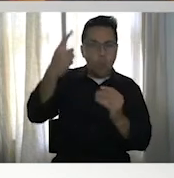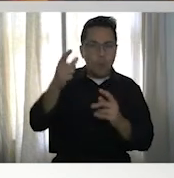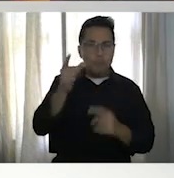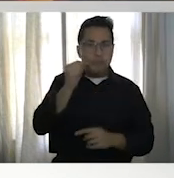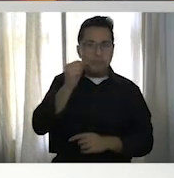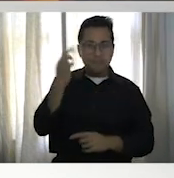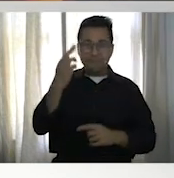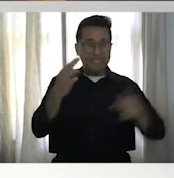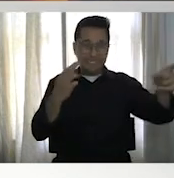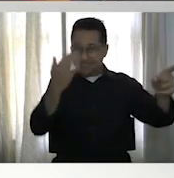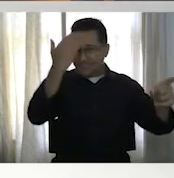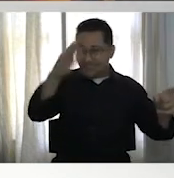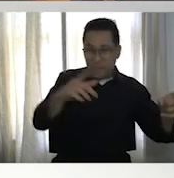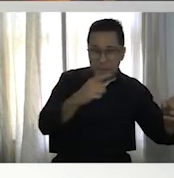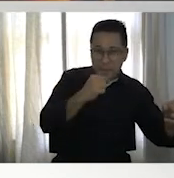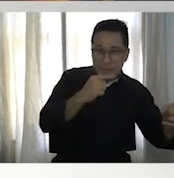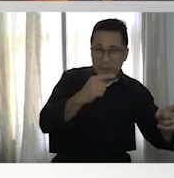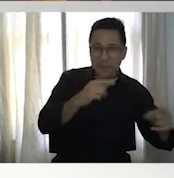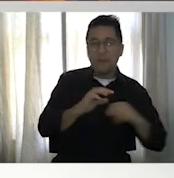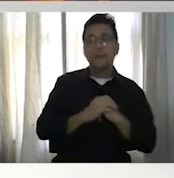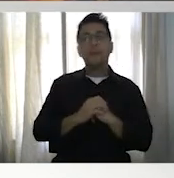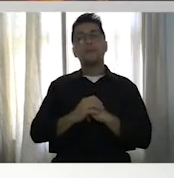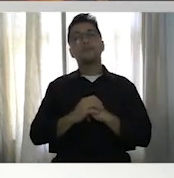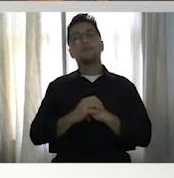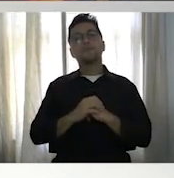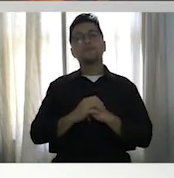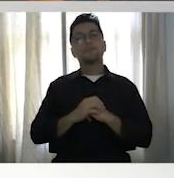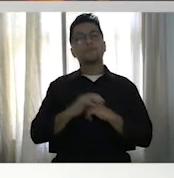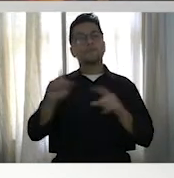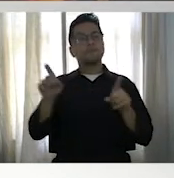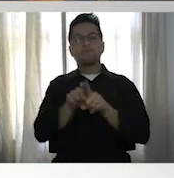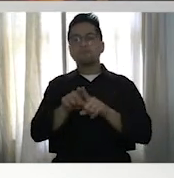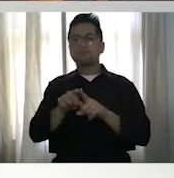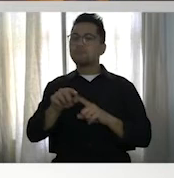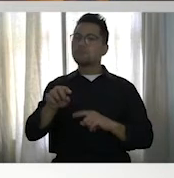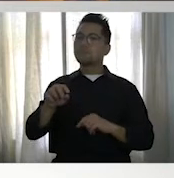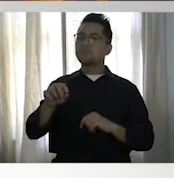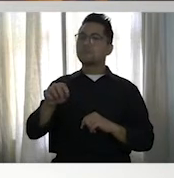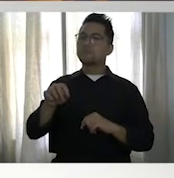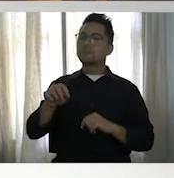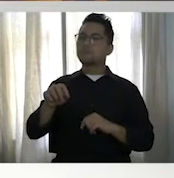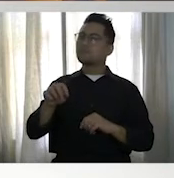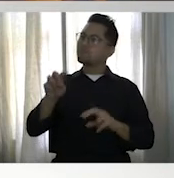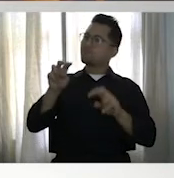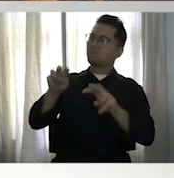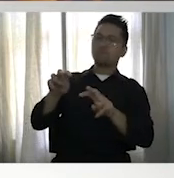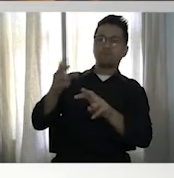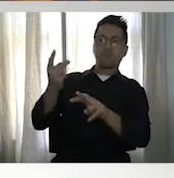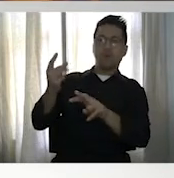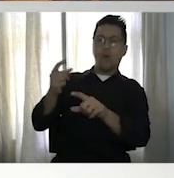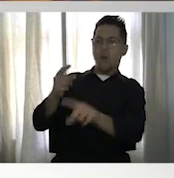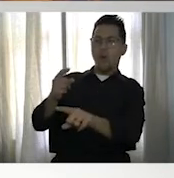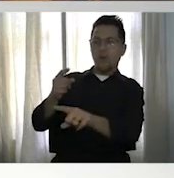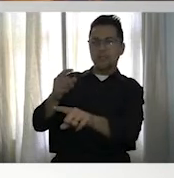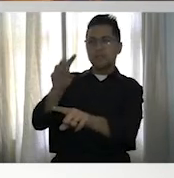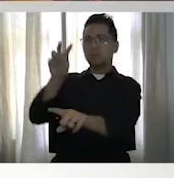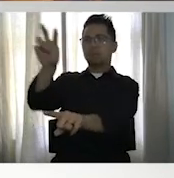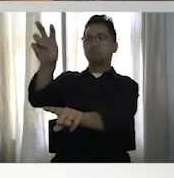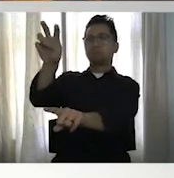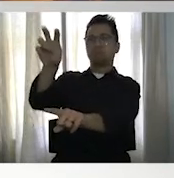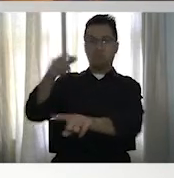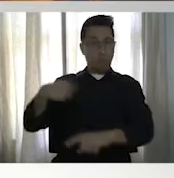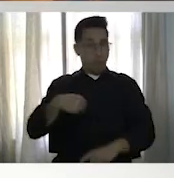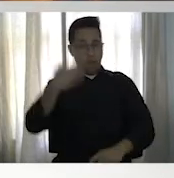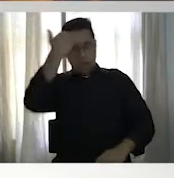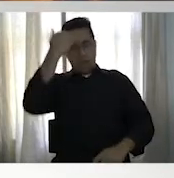your child doesn't know whose present it is. You know, even looking about what's the dog looking at? We know the dog's looking